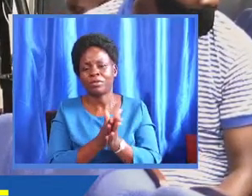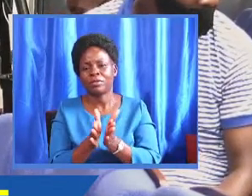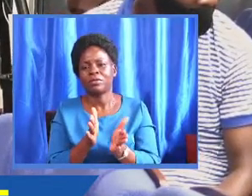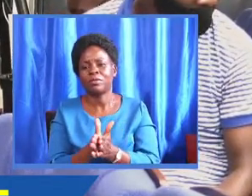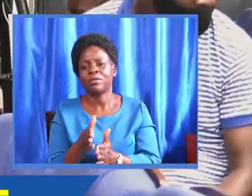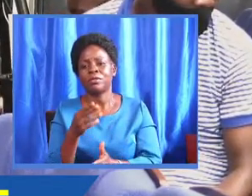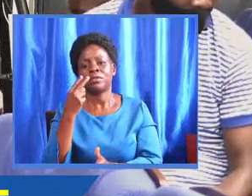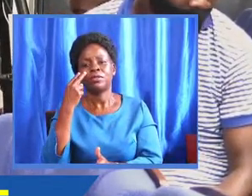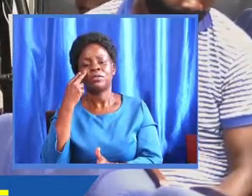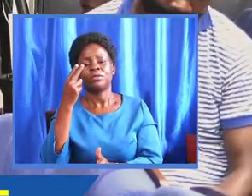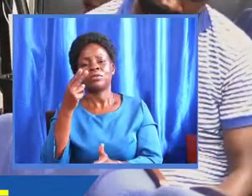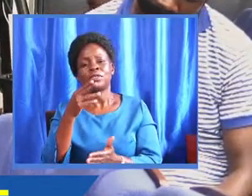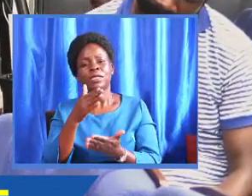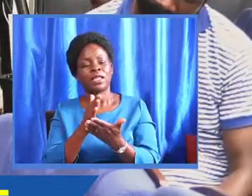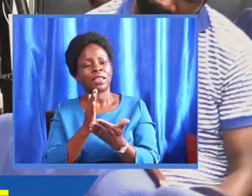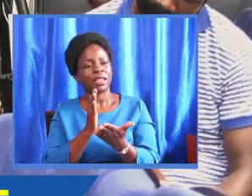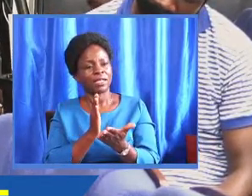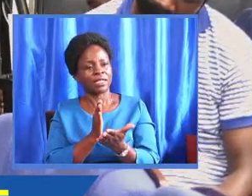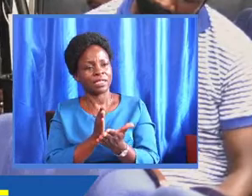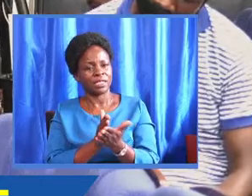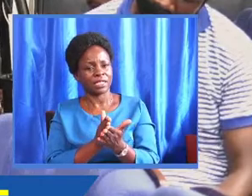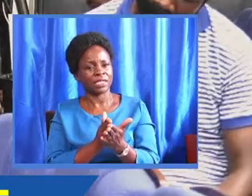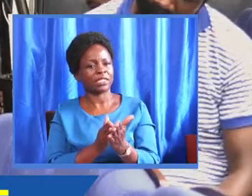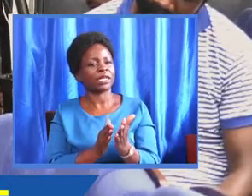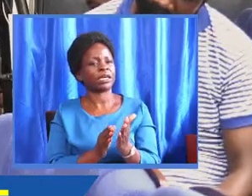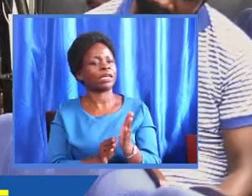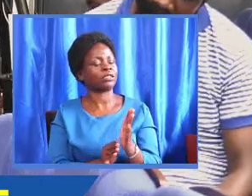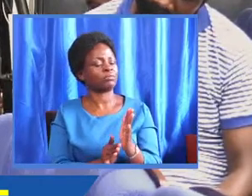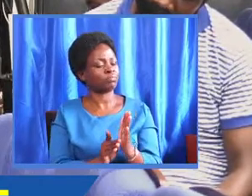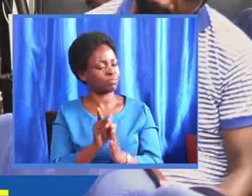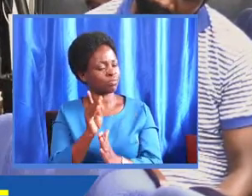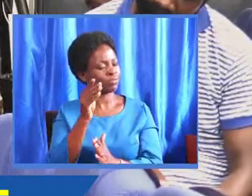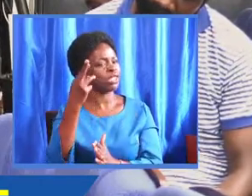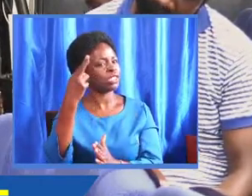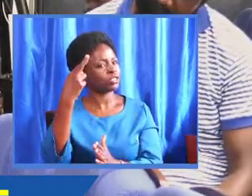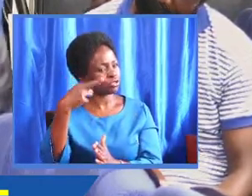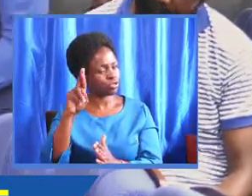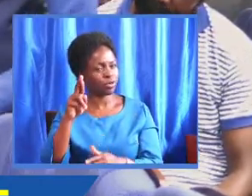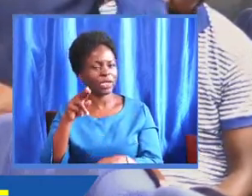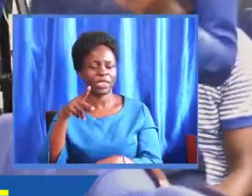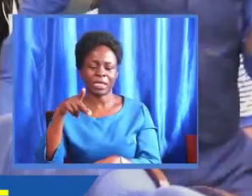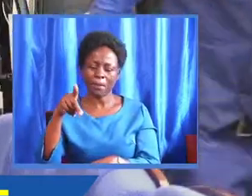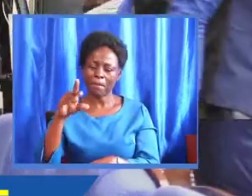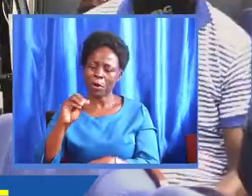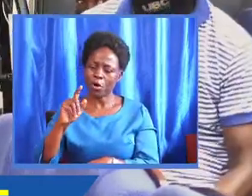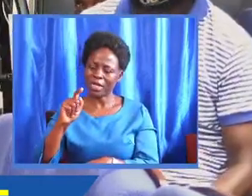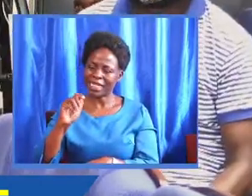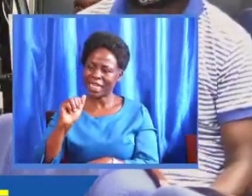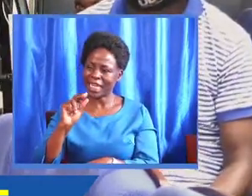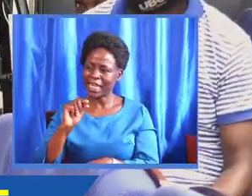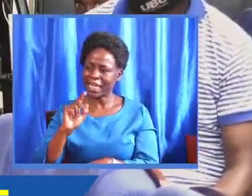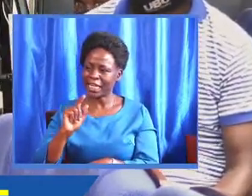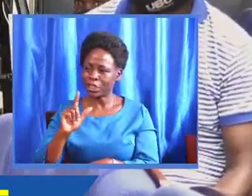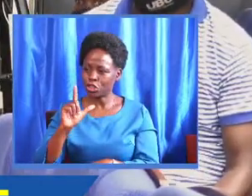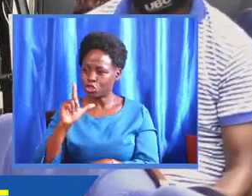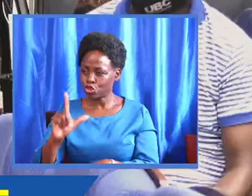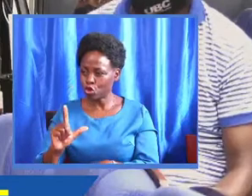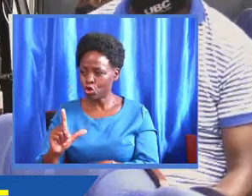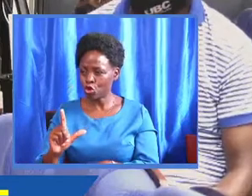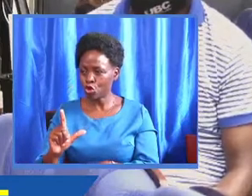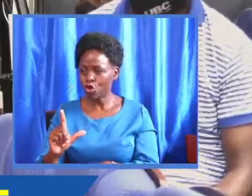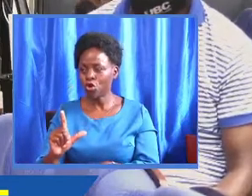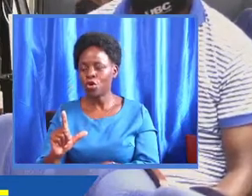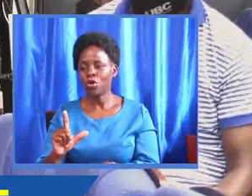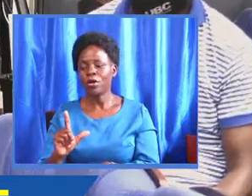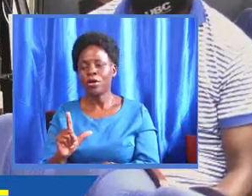that the sector can stretch to its rightful potential. Many thanks. Thank you, Hakim. Yes,